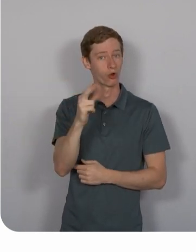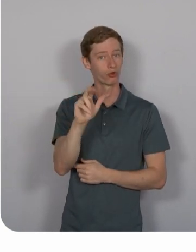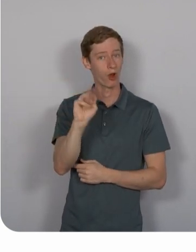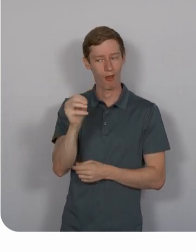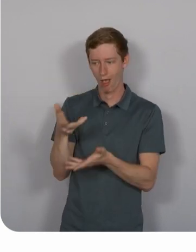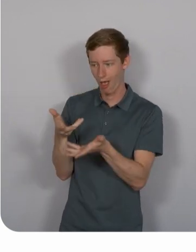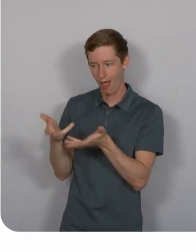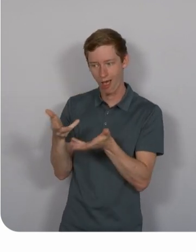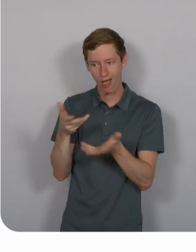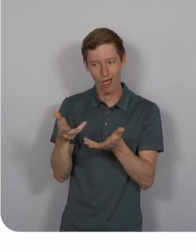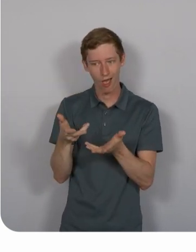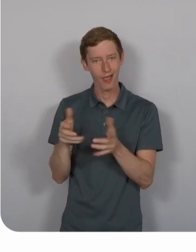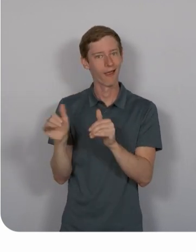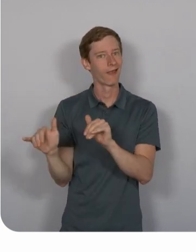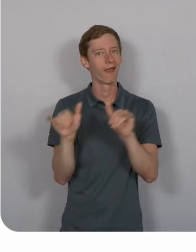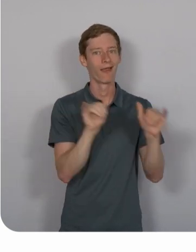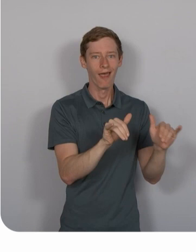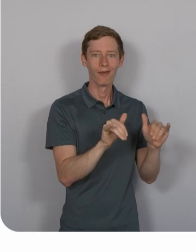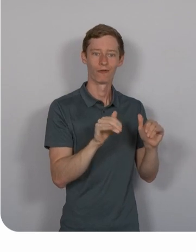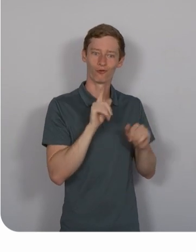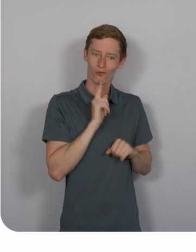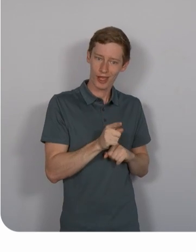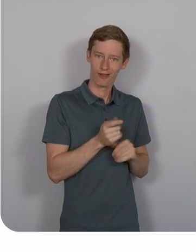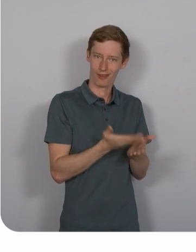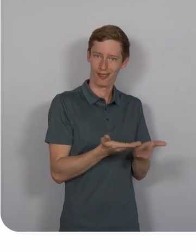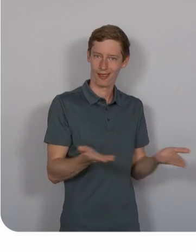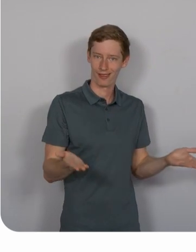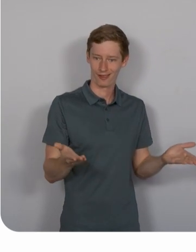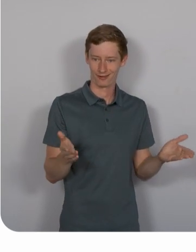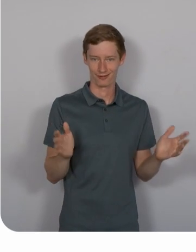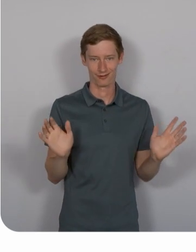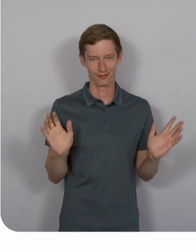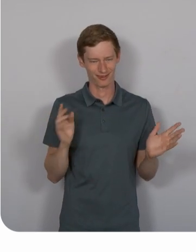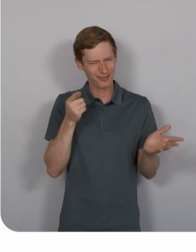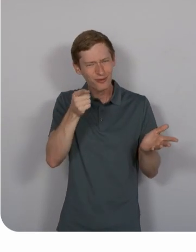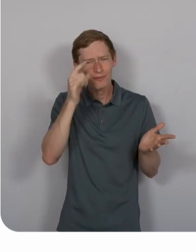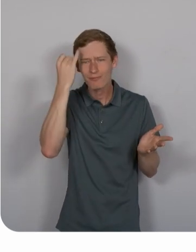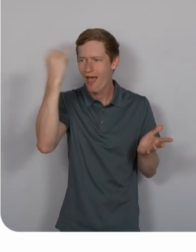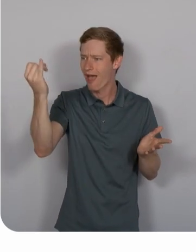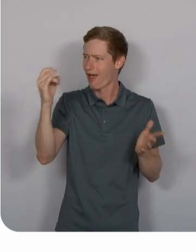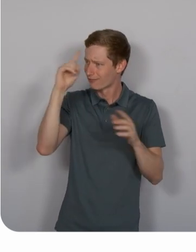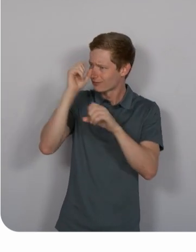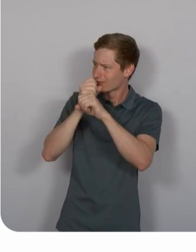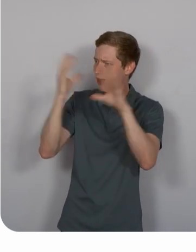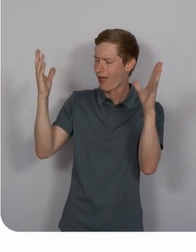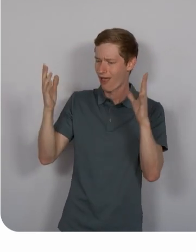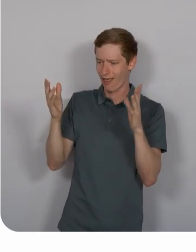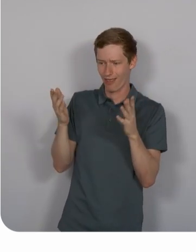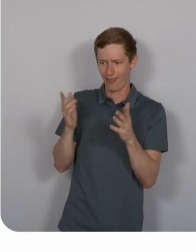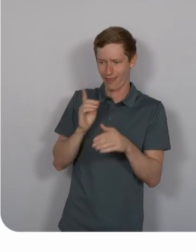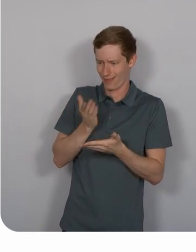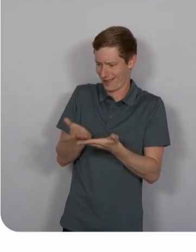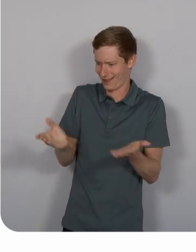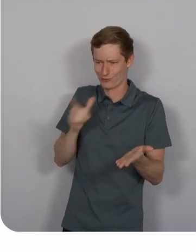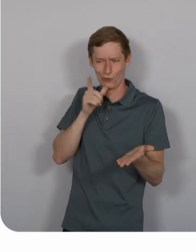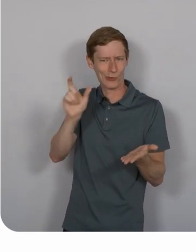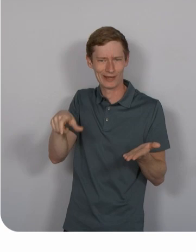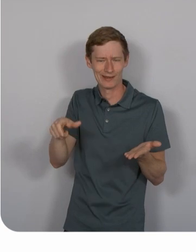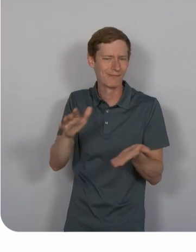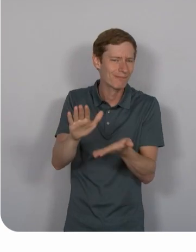as there are physical objects. I mean, think about all the things that are physically there that don't actually need to be physical things, right? All the